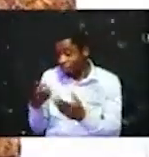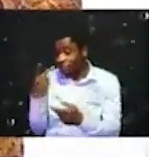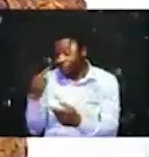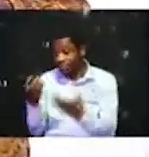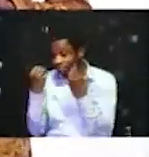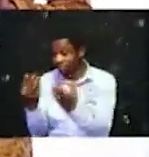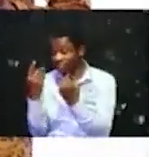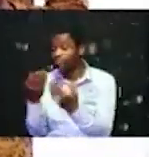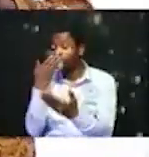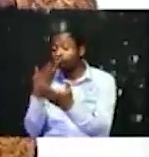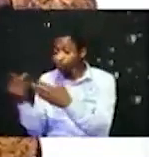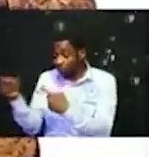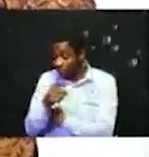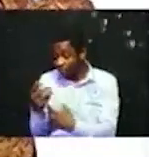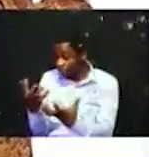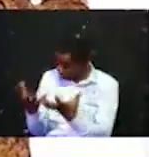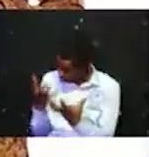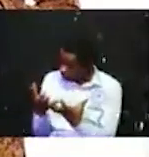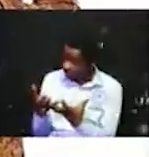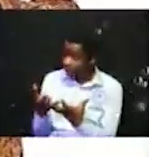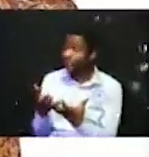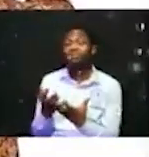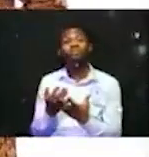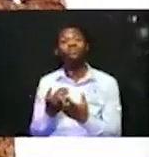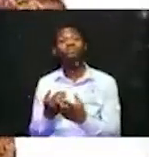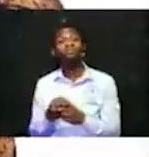good days. Now